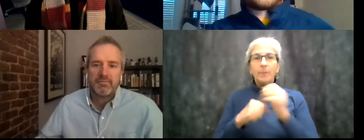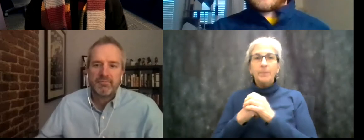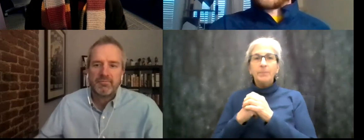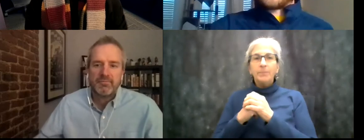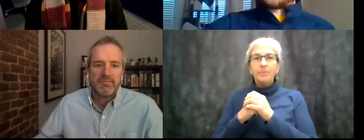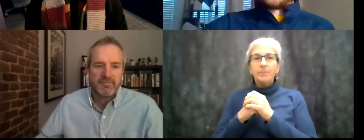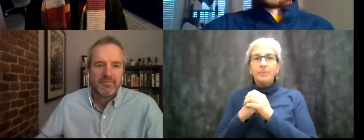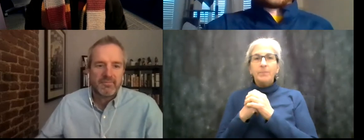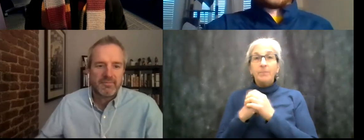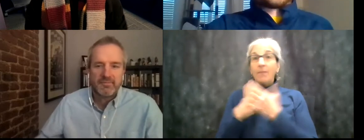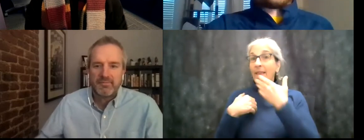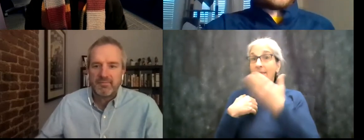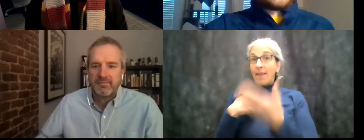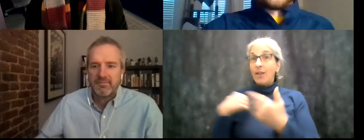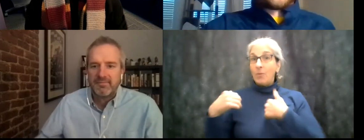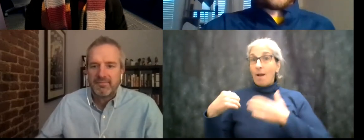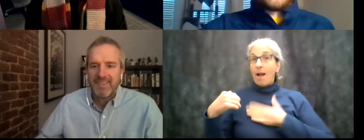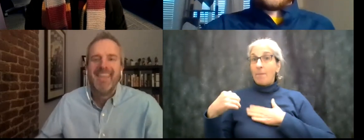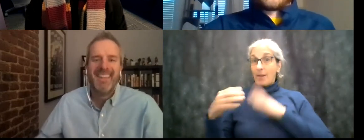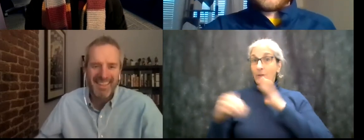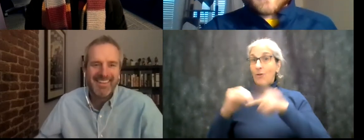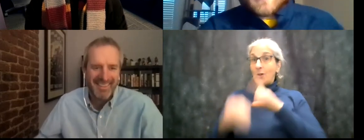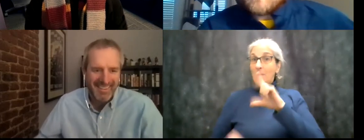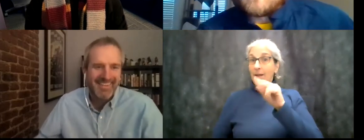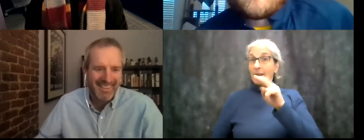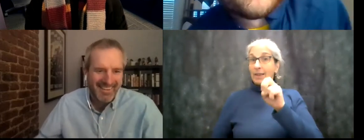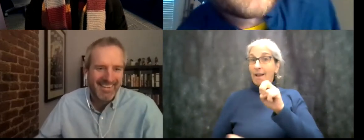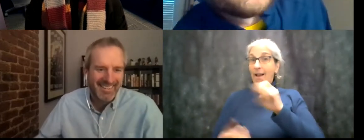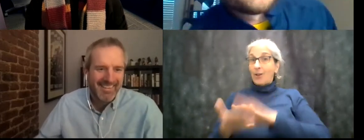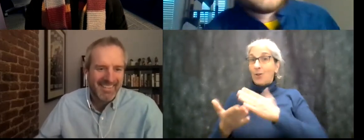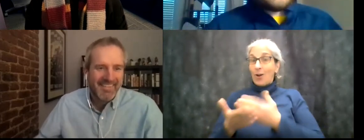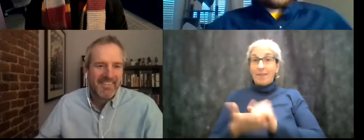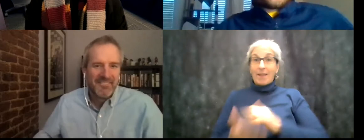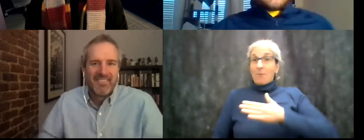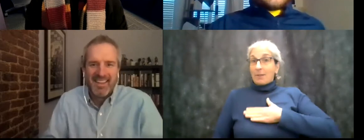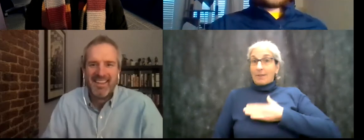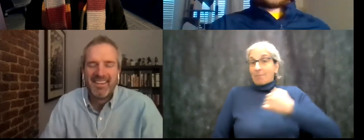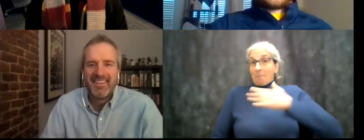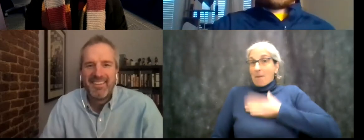Awesome, man. Thank you. I'm glad you mentioned line cook. I was a line cook for a while. It's like one of my favorite jobs of all time.